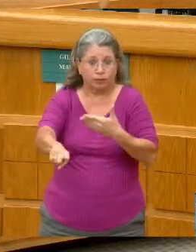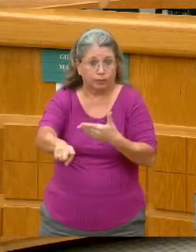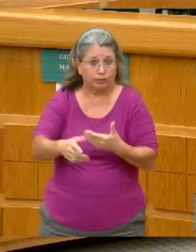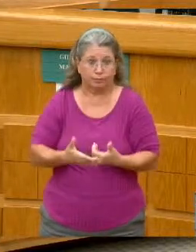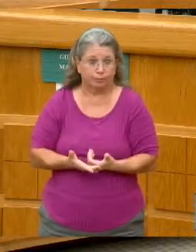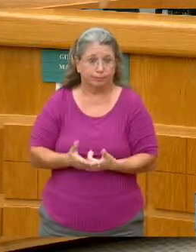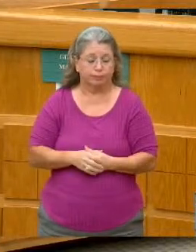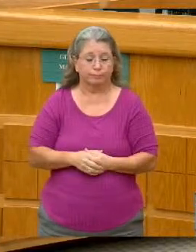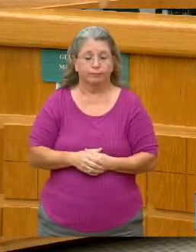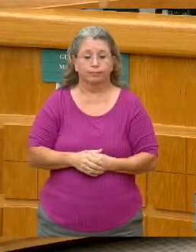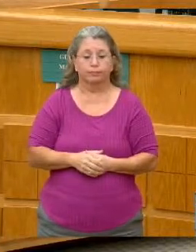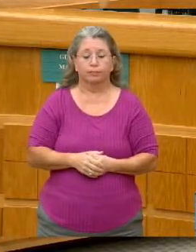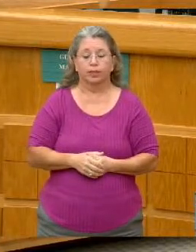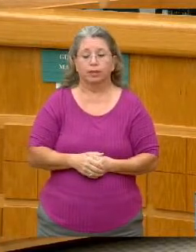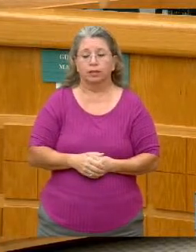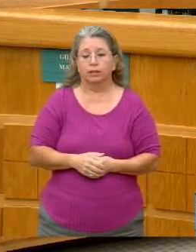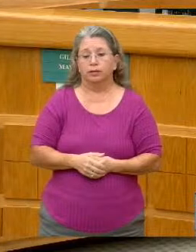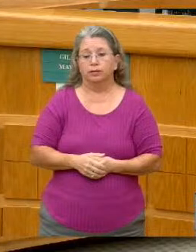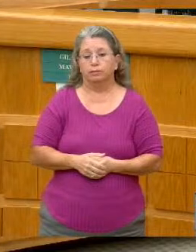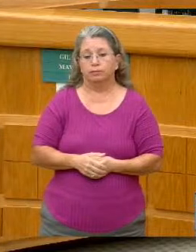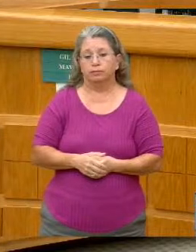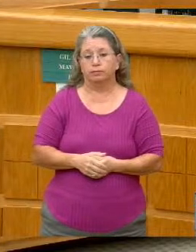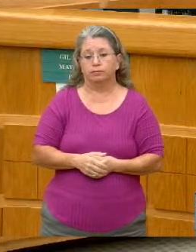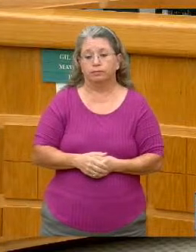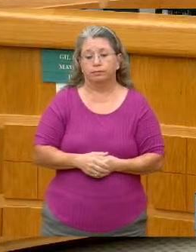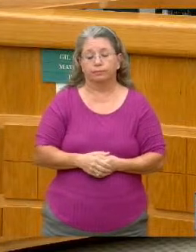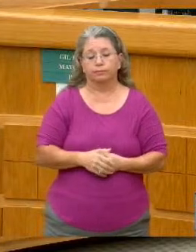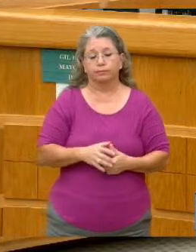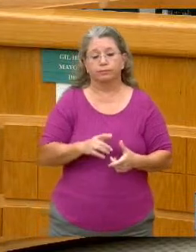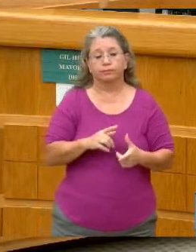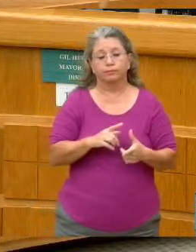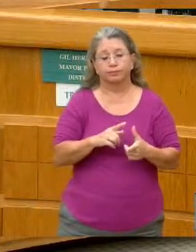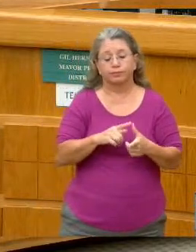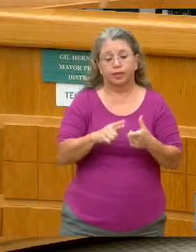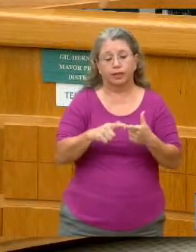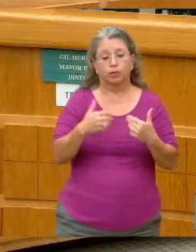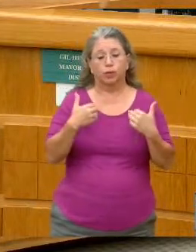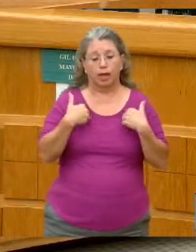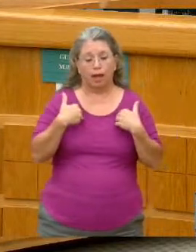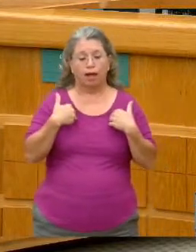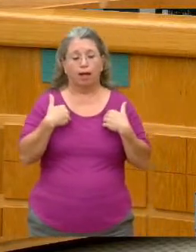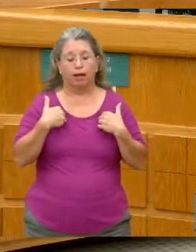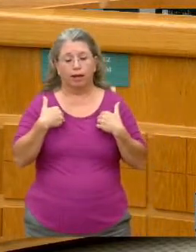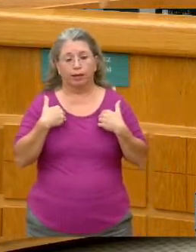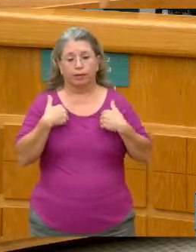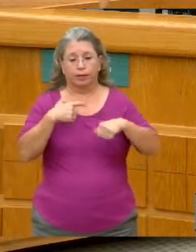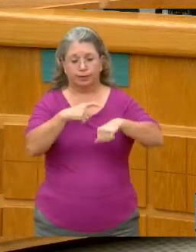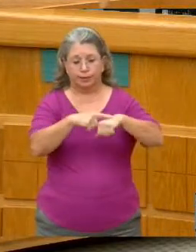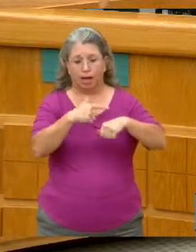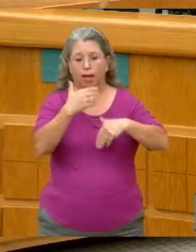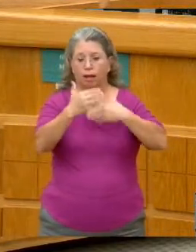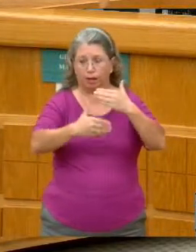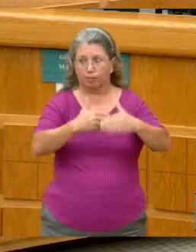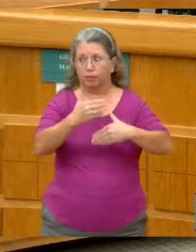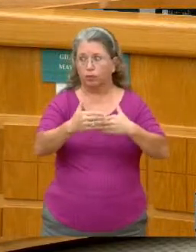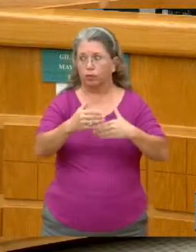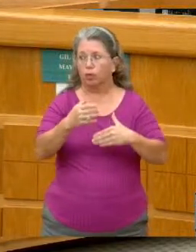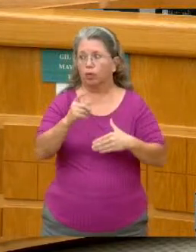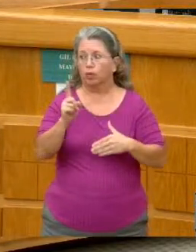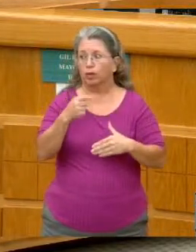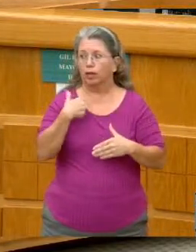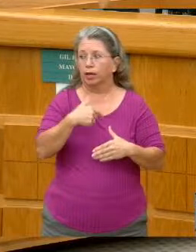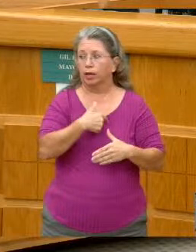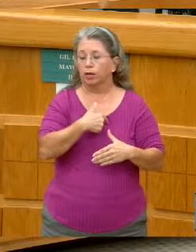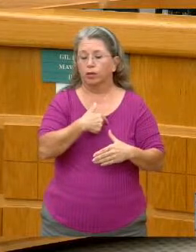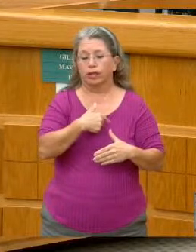And we went through a period of rolling back some of the restrictions that were in place. We went to Open Texas Phase 1, May